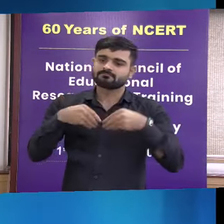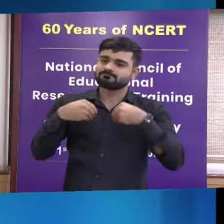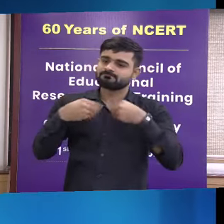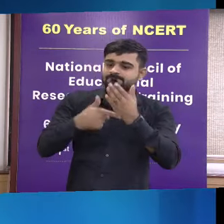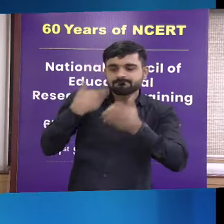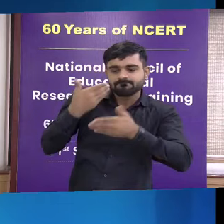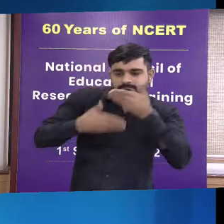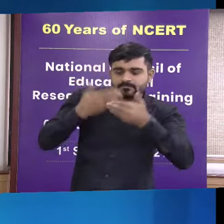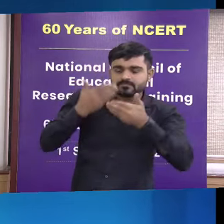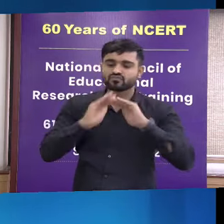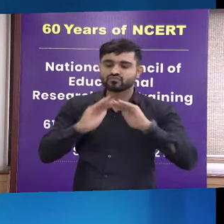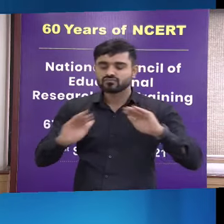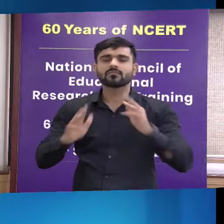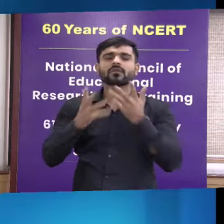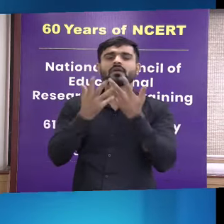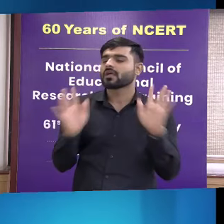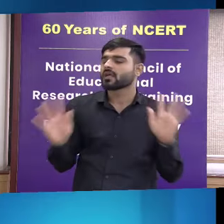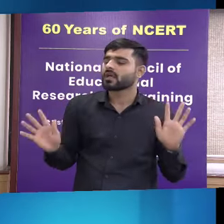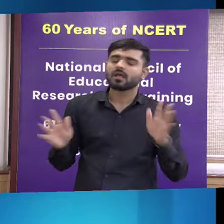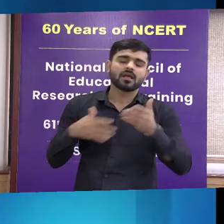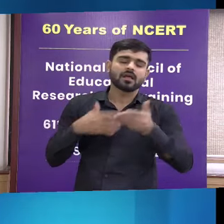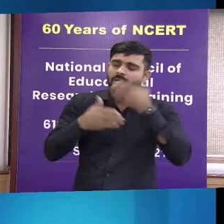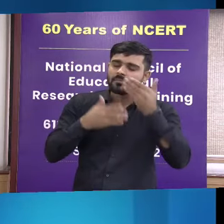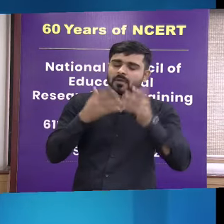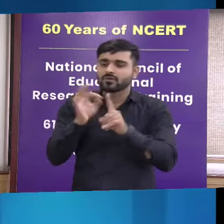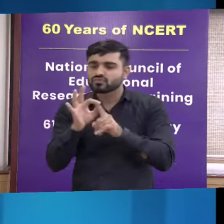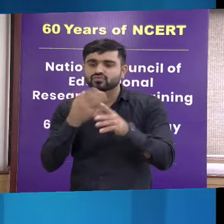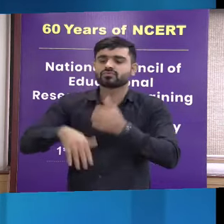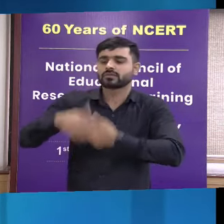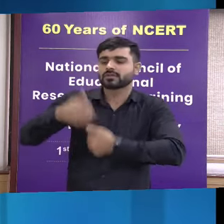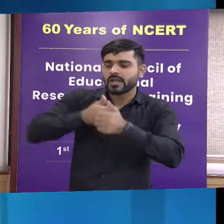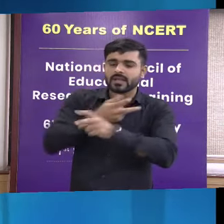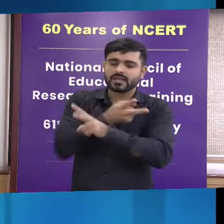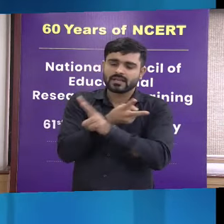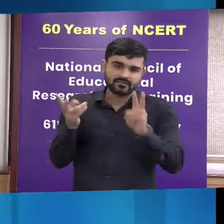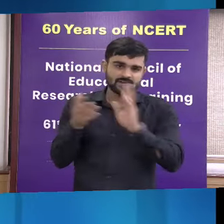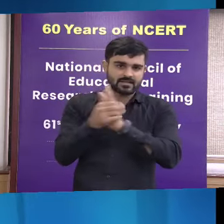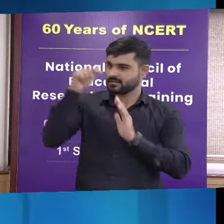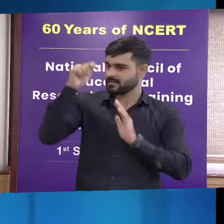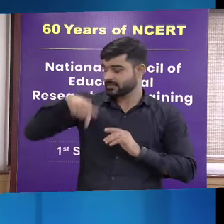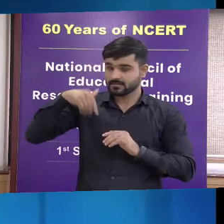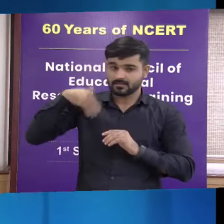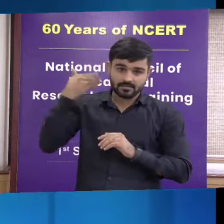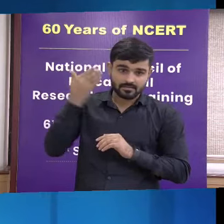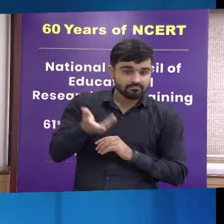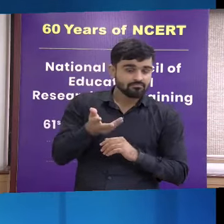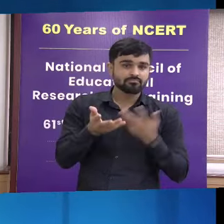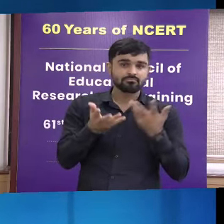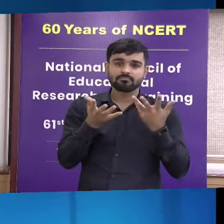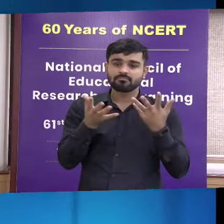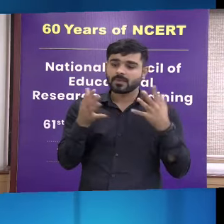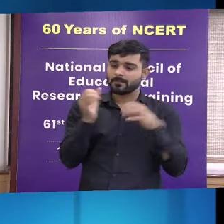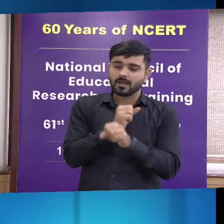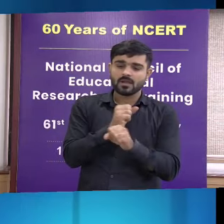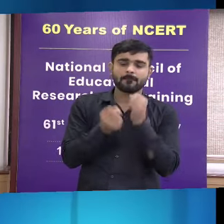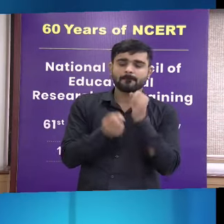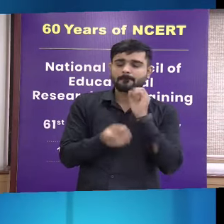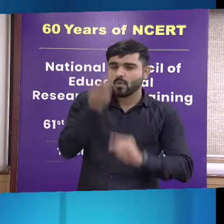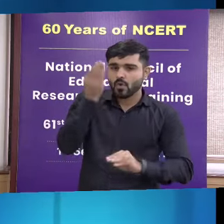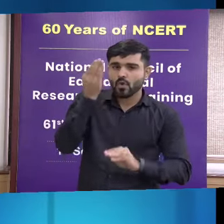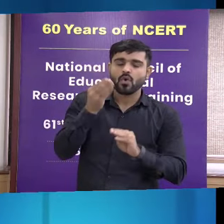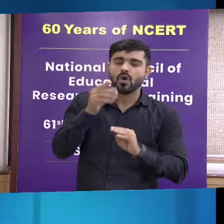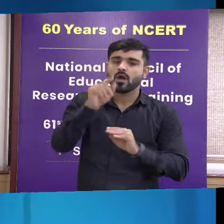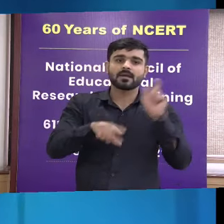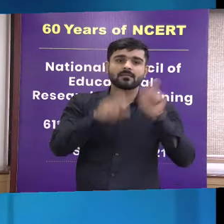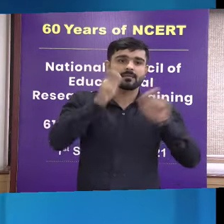to students generation by generation how to catch the tiger till today. That means there is no tiger, tiger population